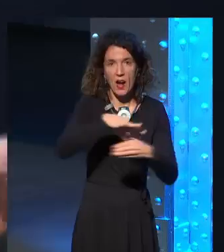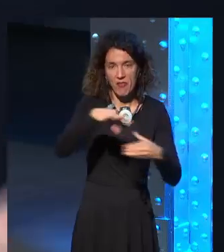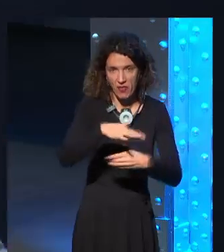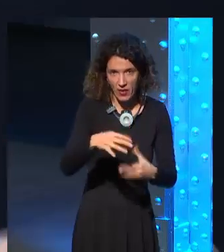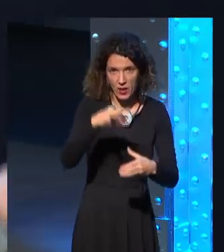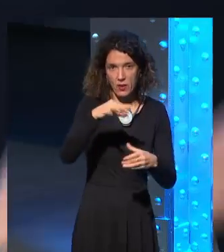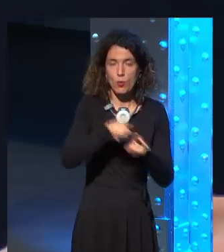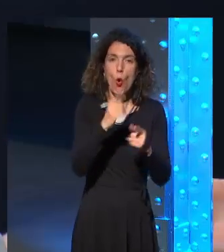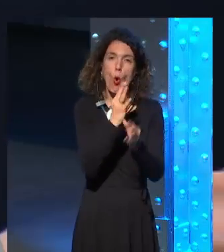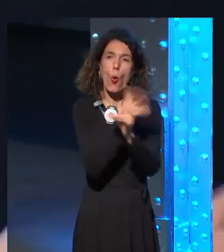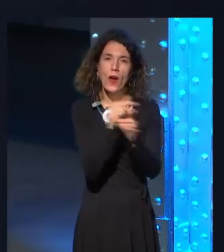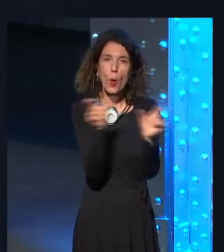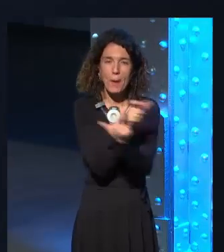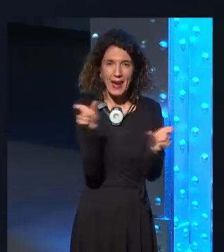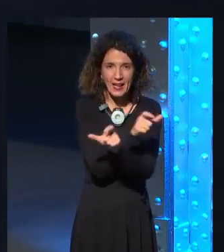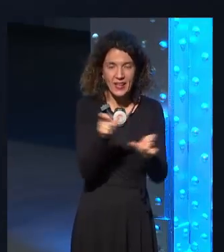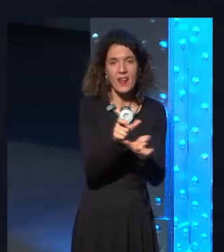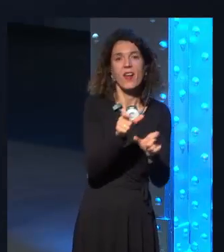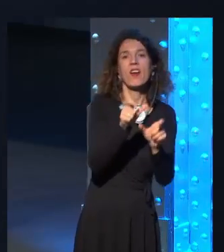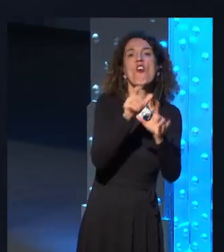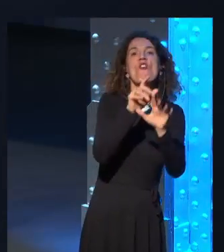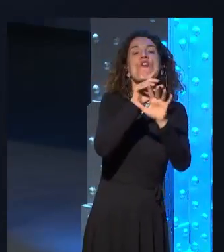And some are more sort of subtle.